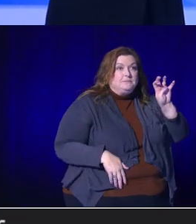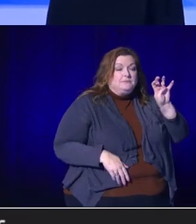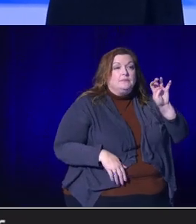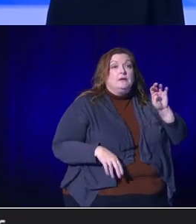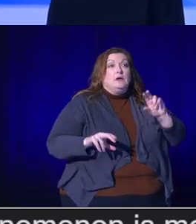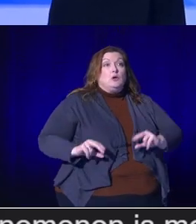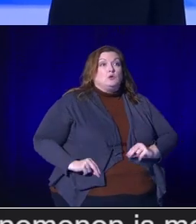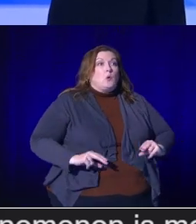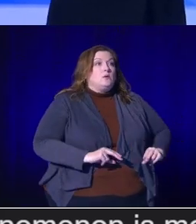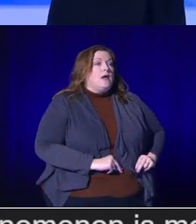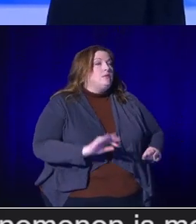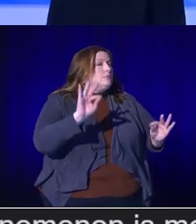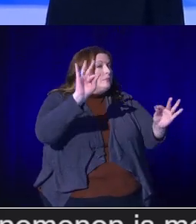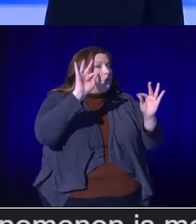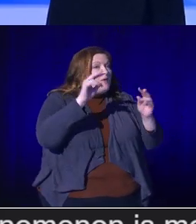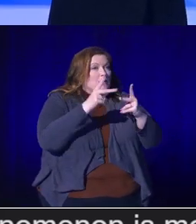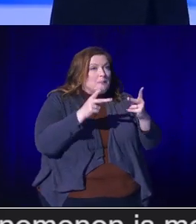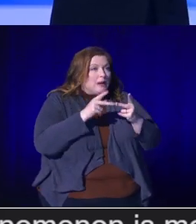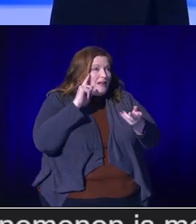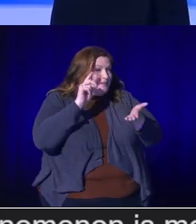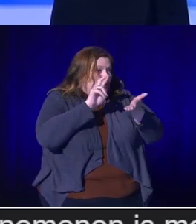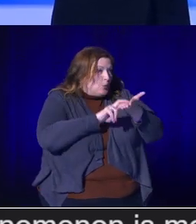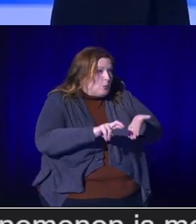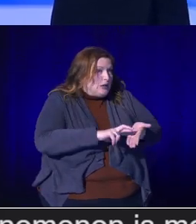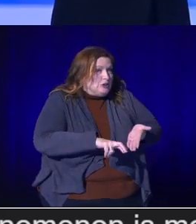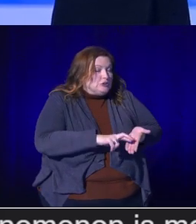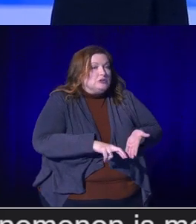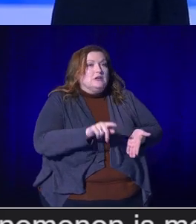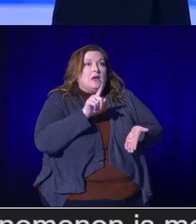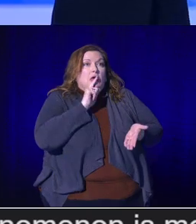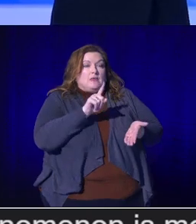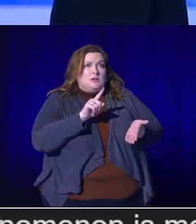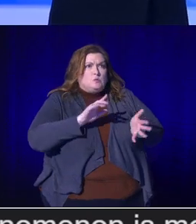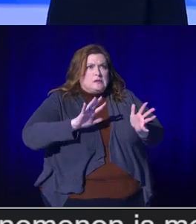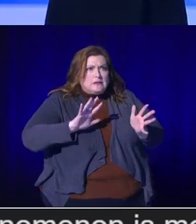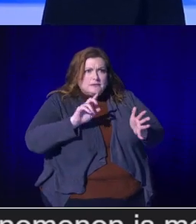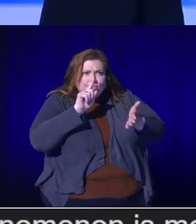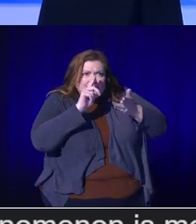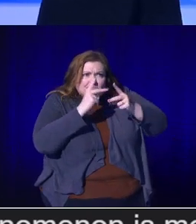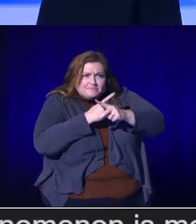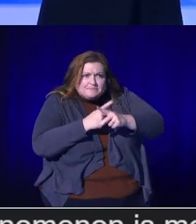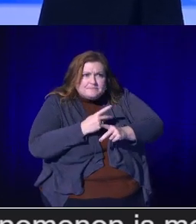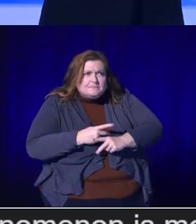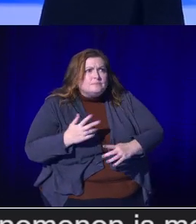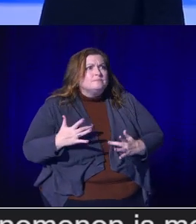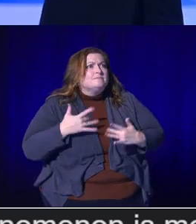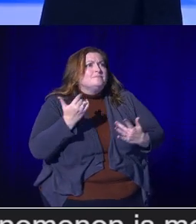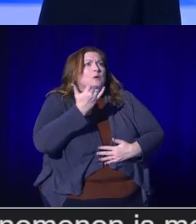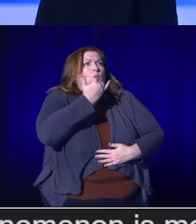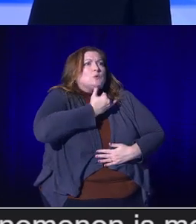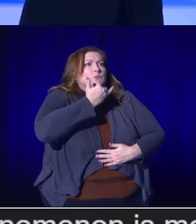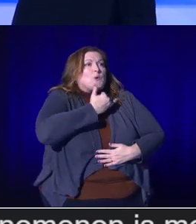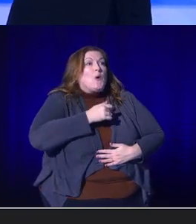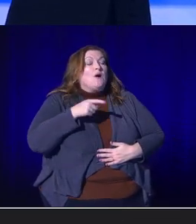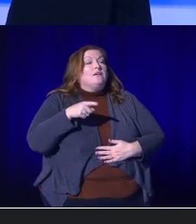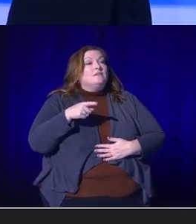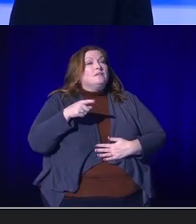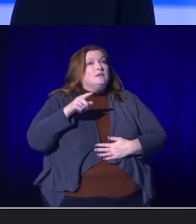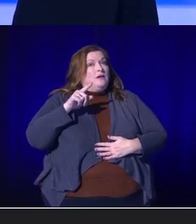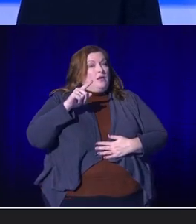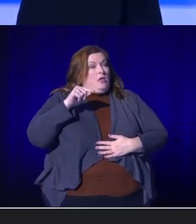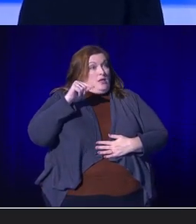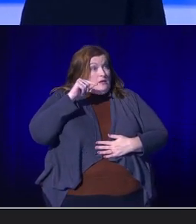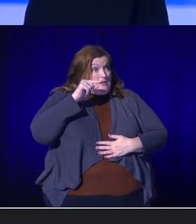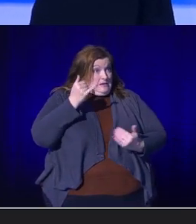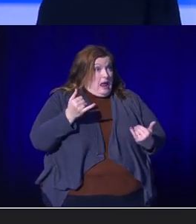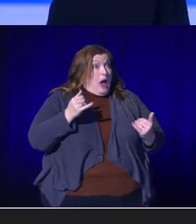Navy is a great place to do research that is pushing the boundaries of battery operation. And these boundaries are things that consumers